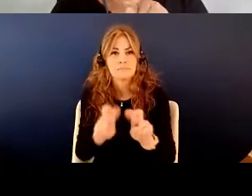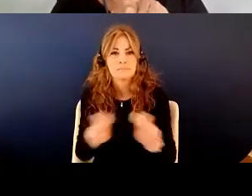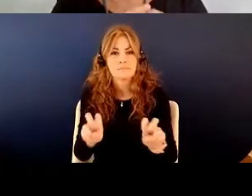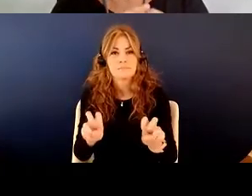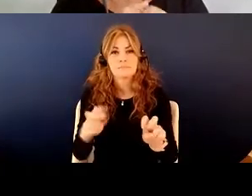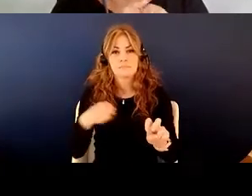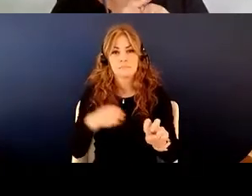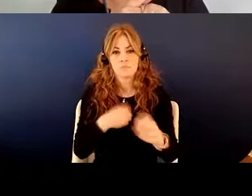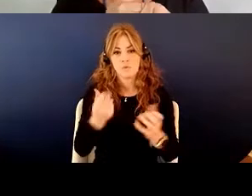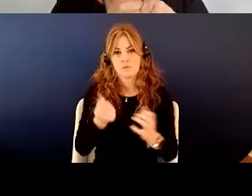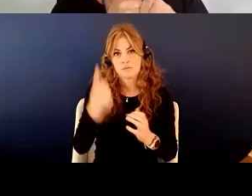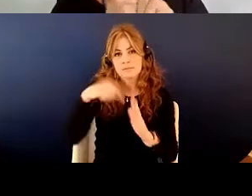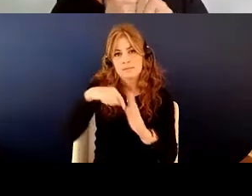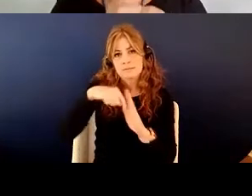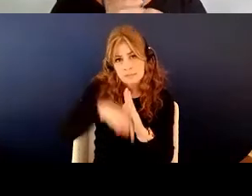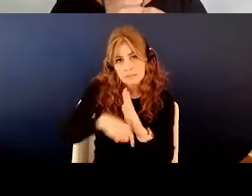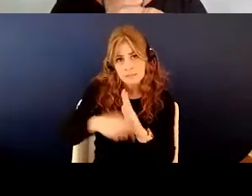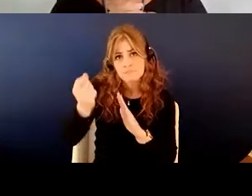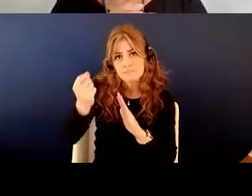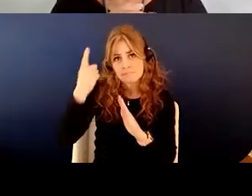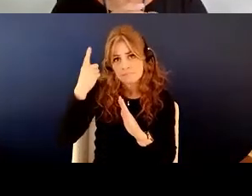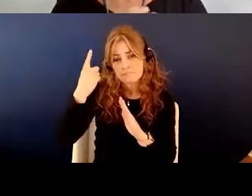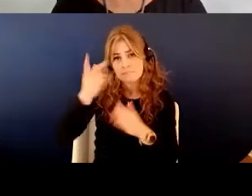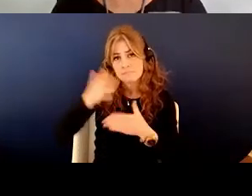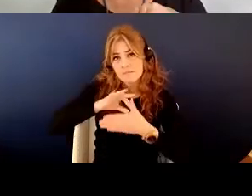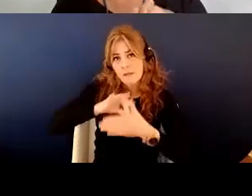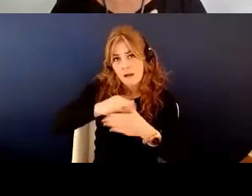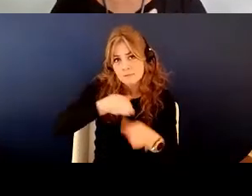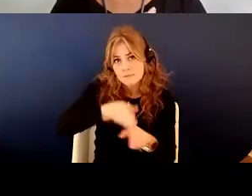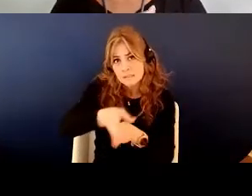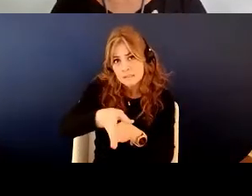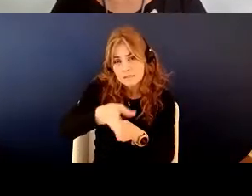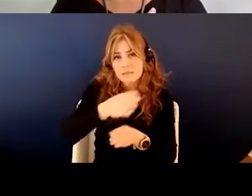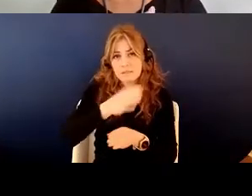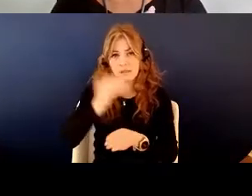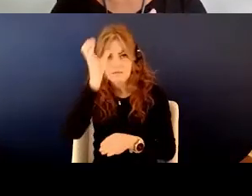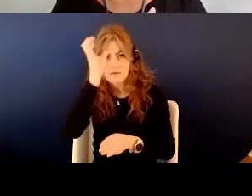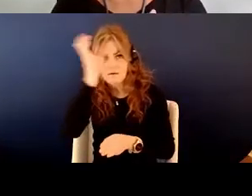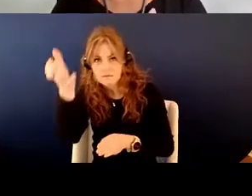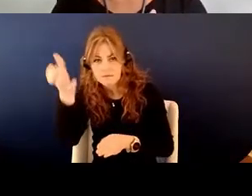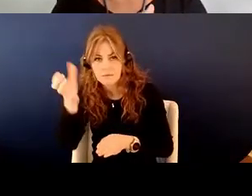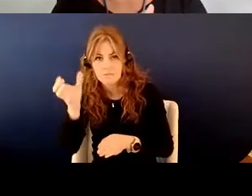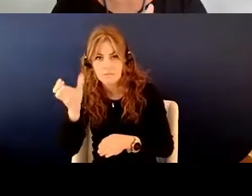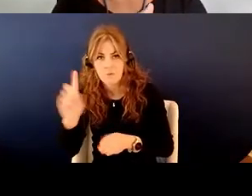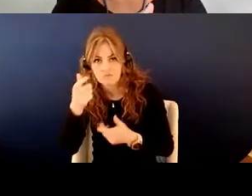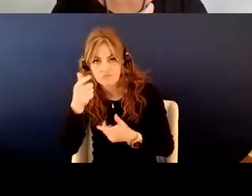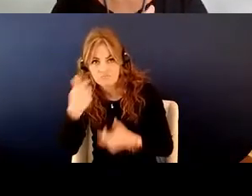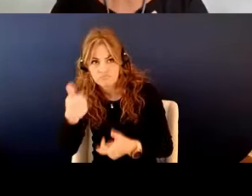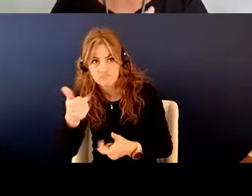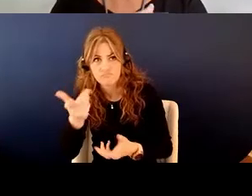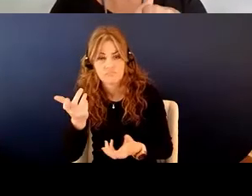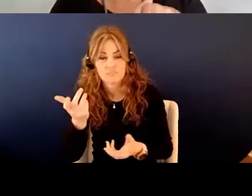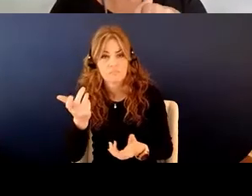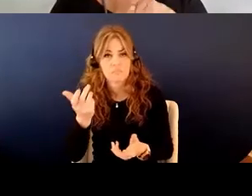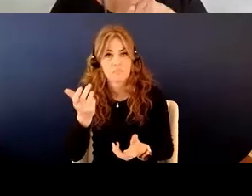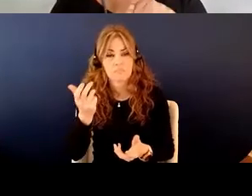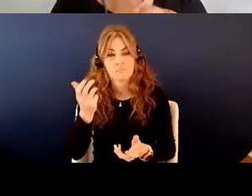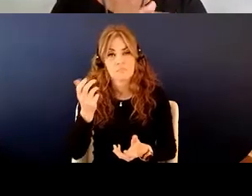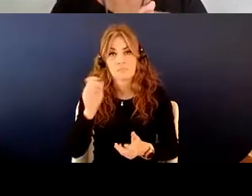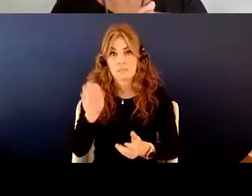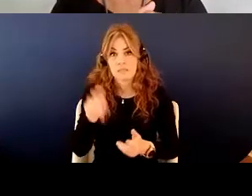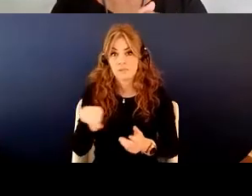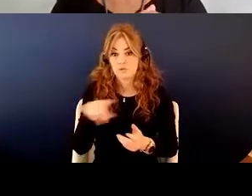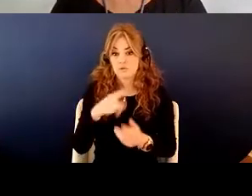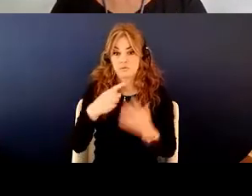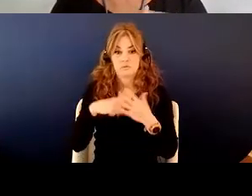understanding and a deep understanding of the content area and the concepts of interest in that systematic review. So as you're beginning to